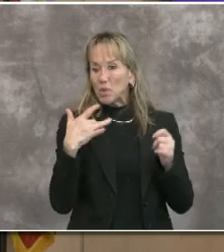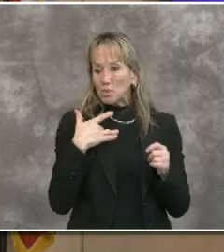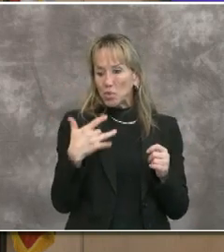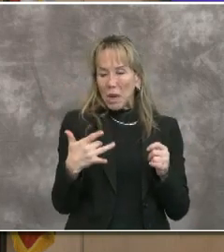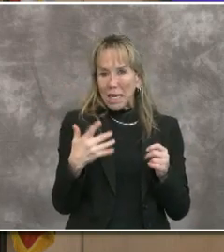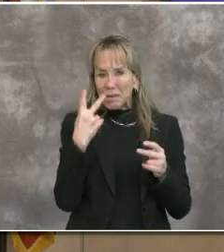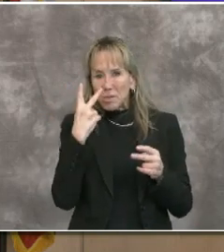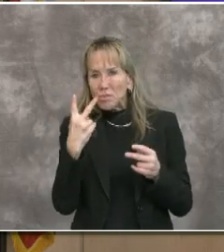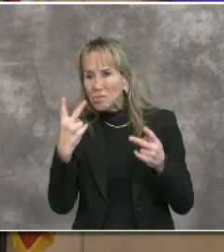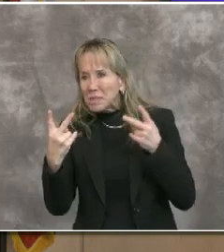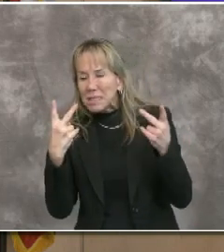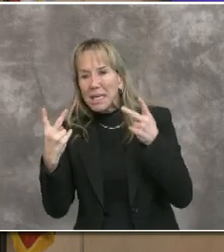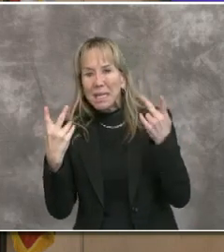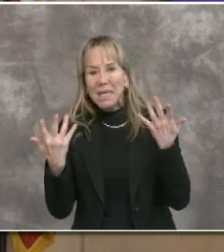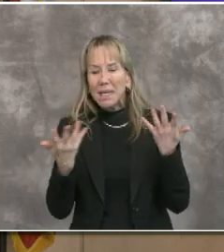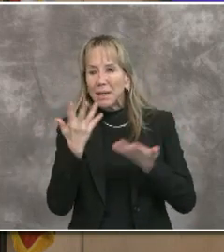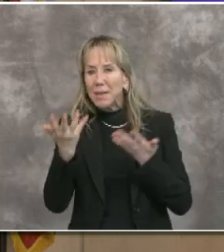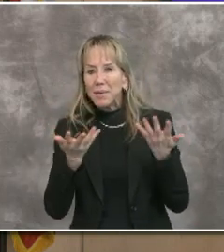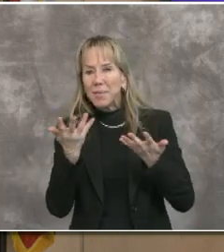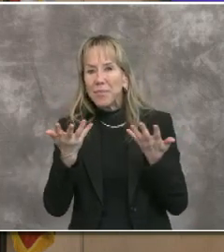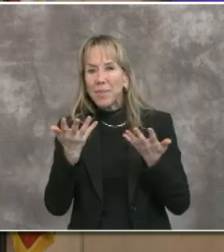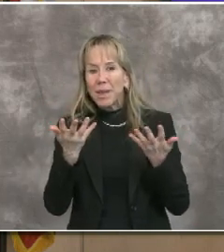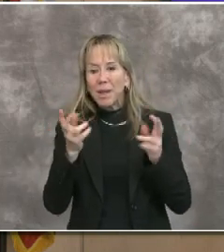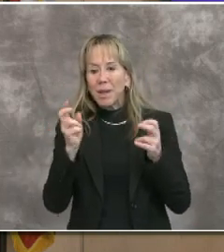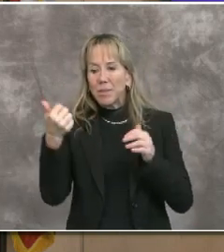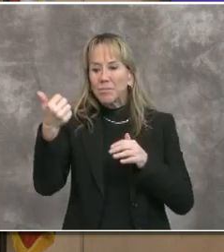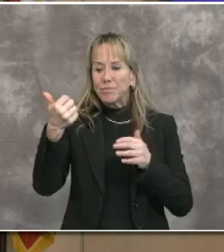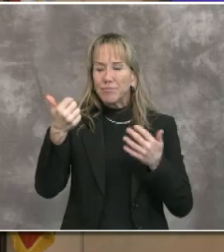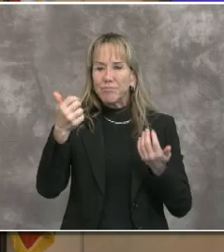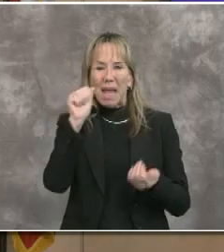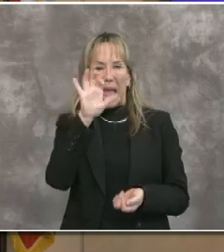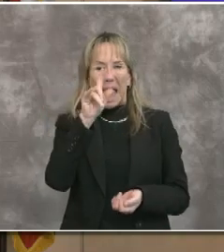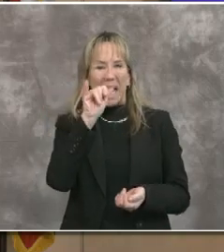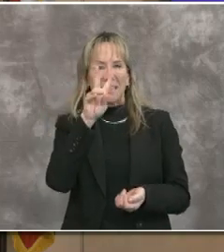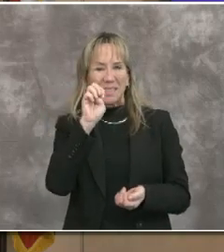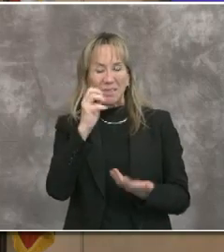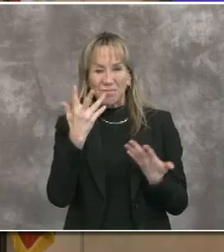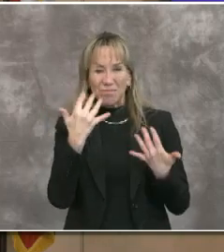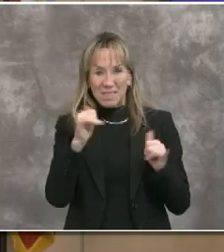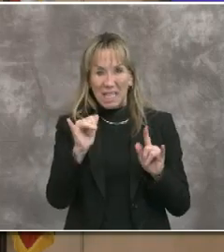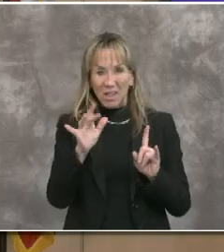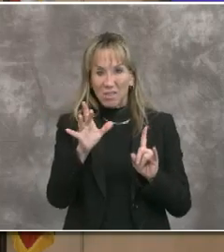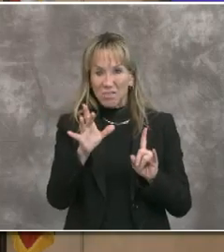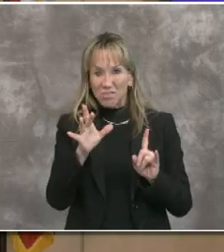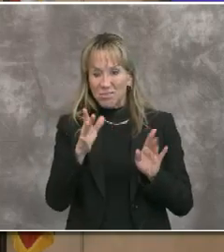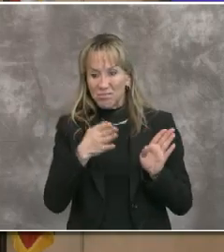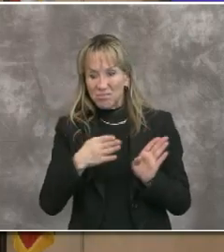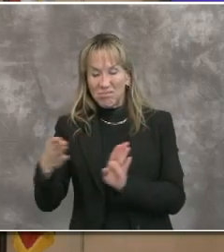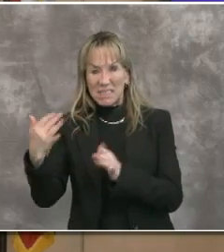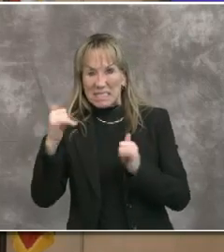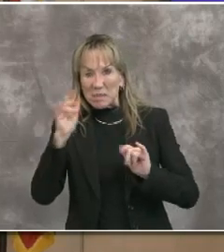they trending down as far as being active cases? Okay, Dr. McDonald's going to answer that question.